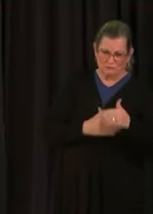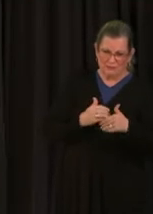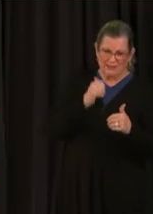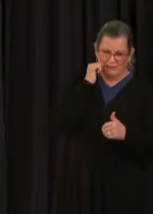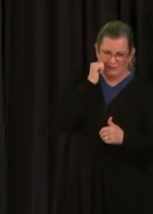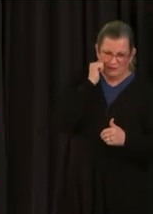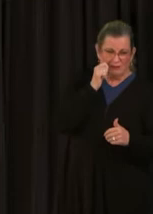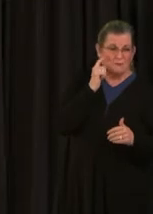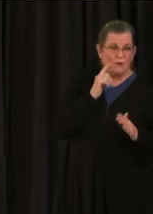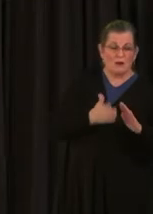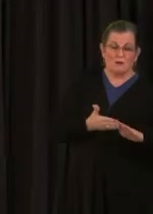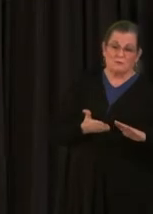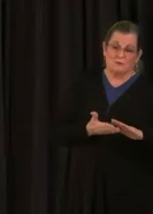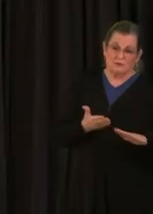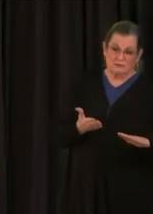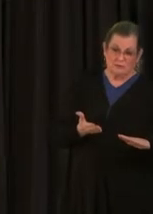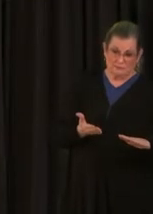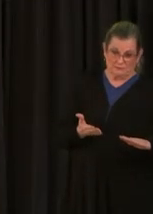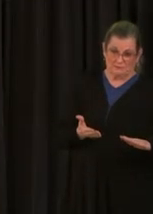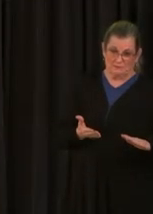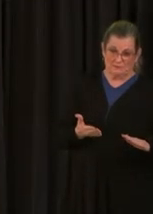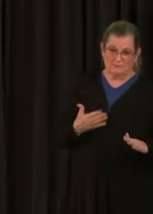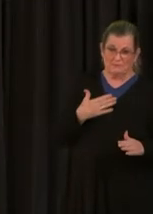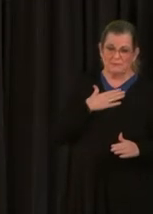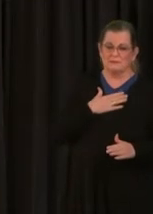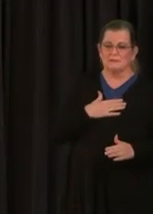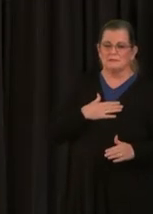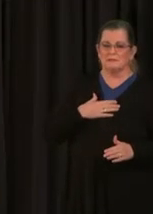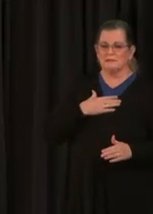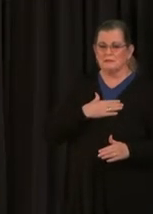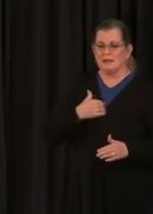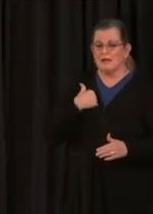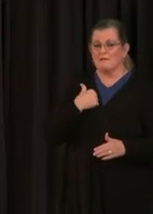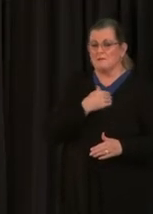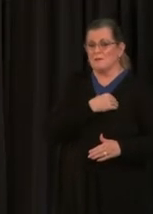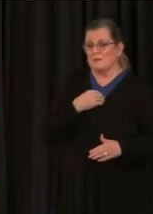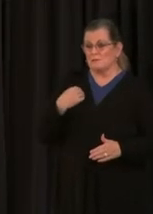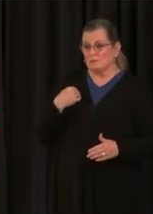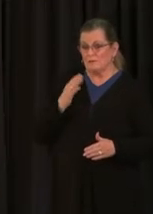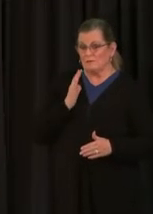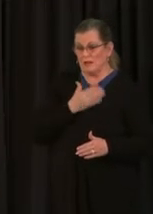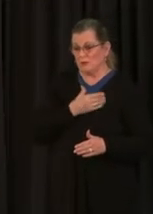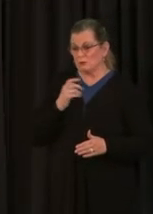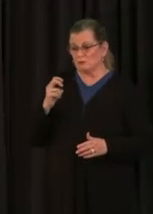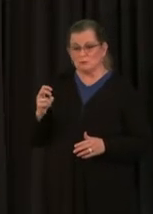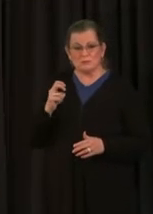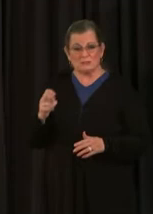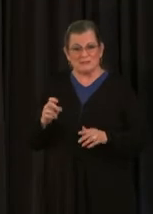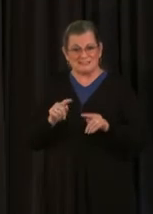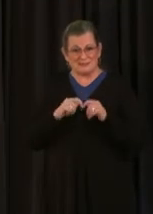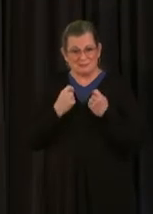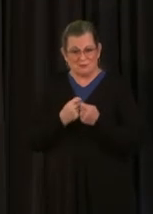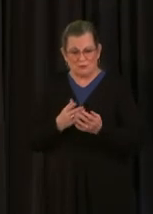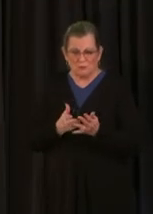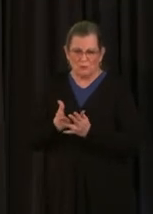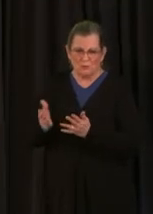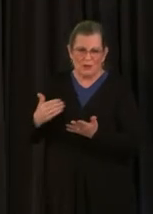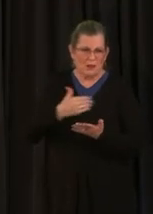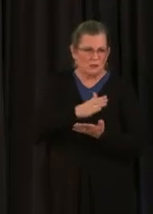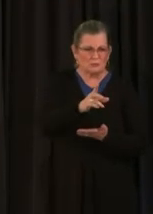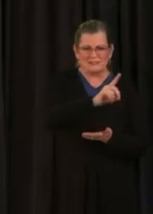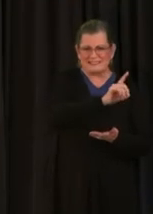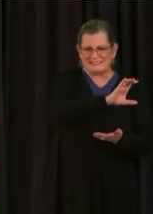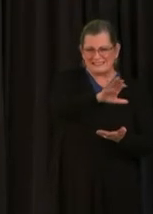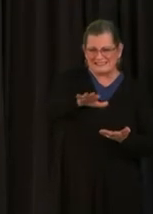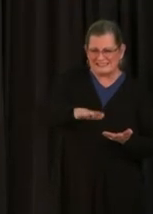daily operations. We're, again, pleased to have members of our transportation teams across the city who have been thought partners